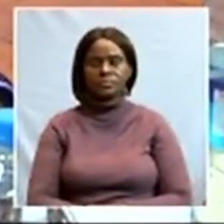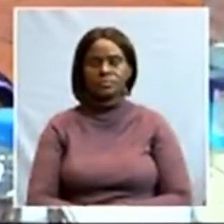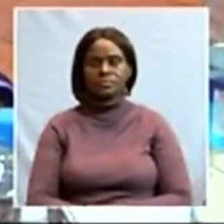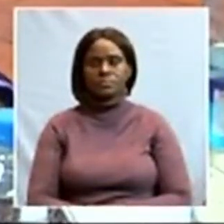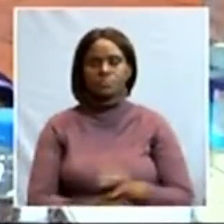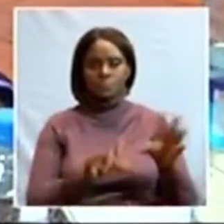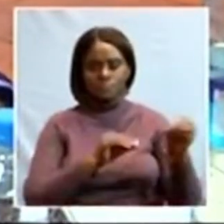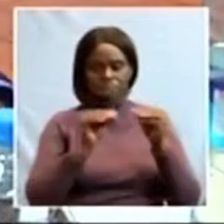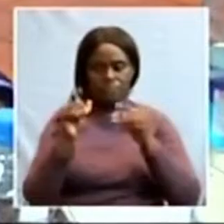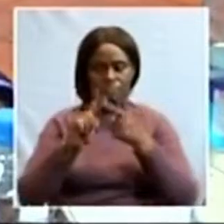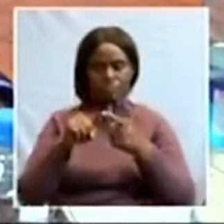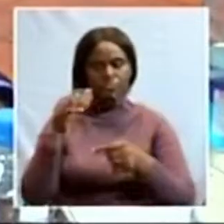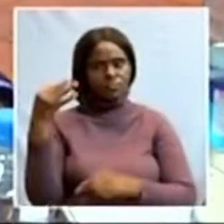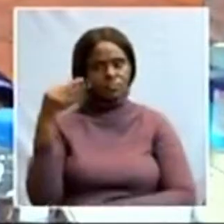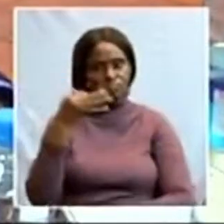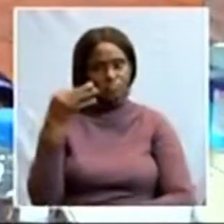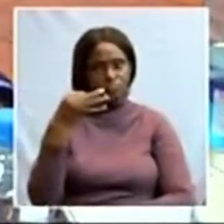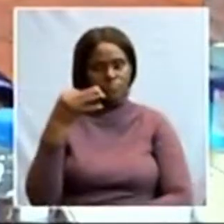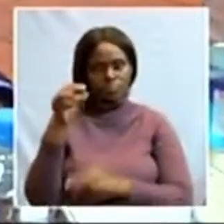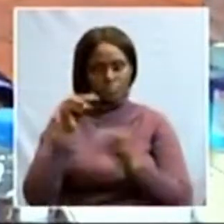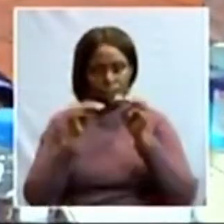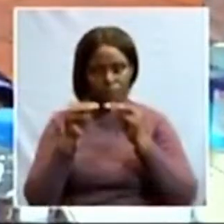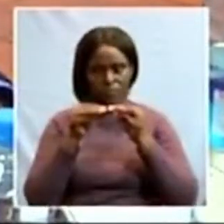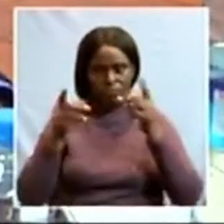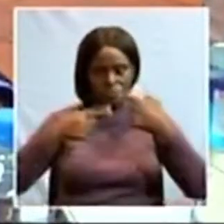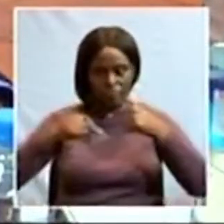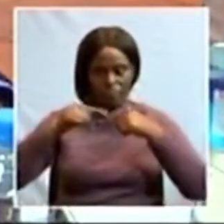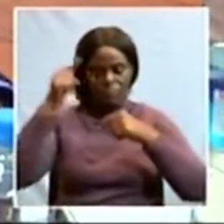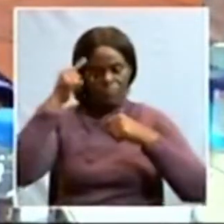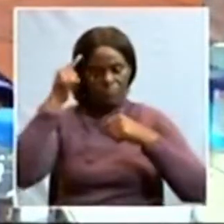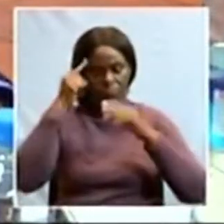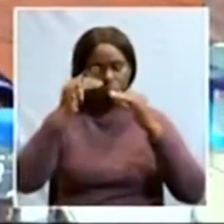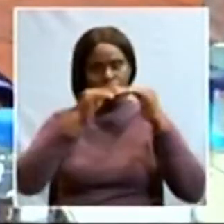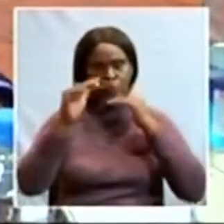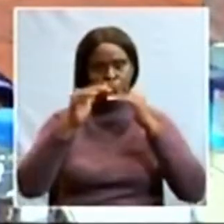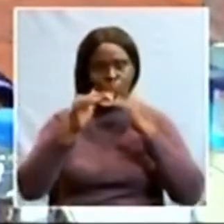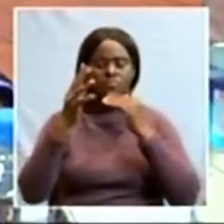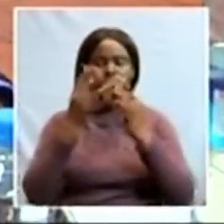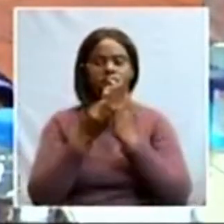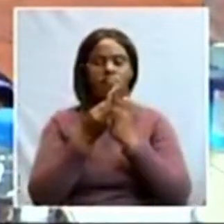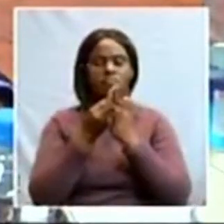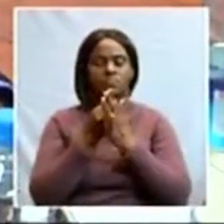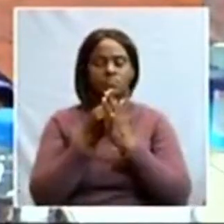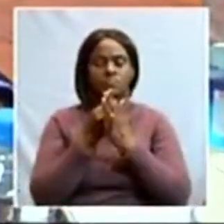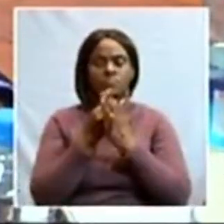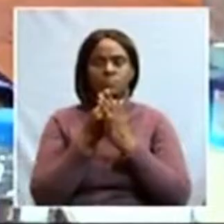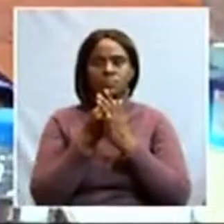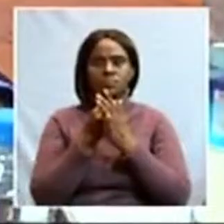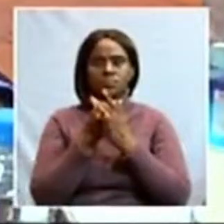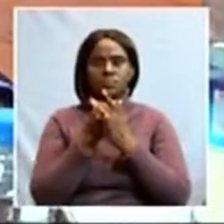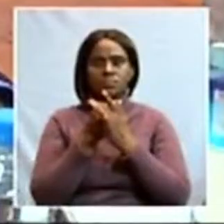We move on to item F. Management of Local Government Equalization Fund,